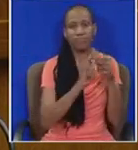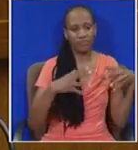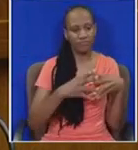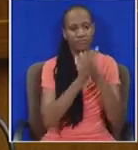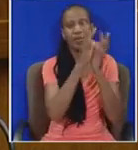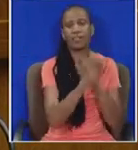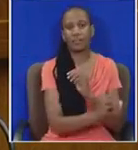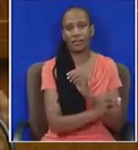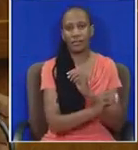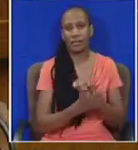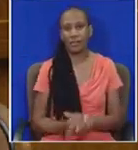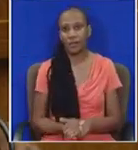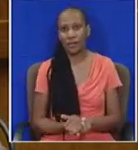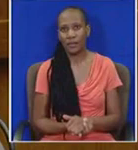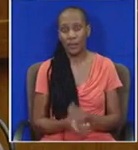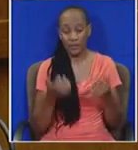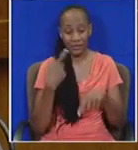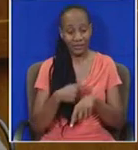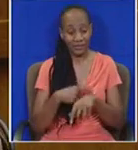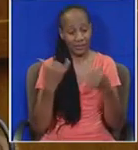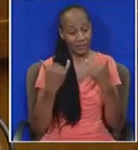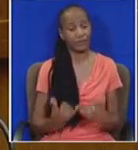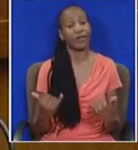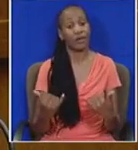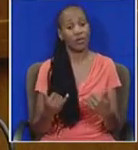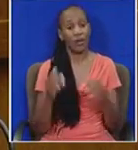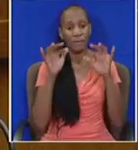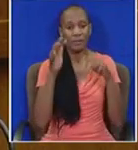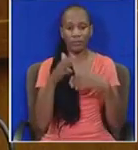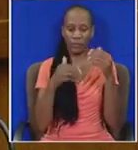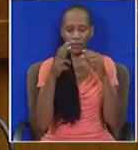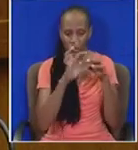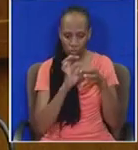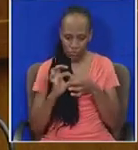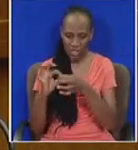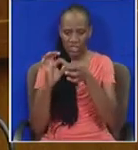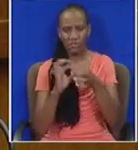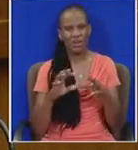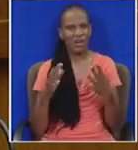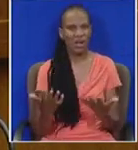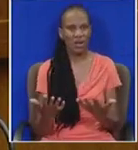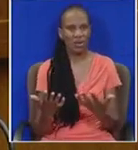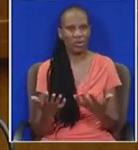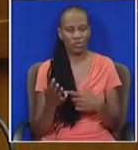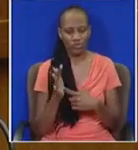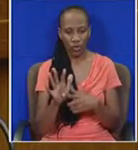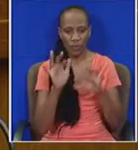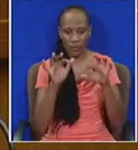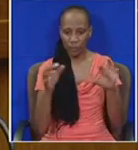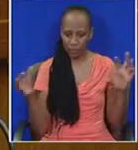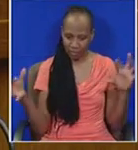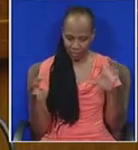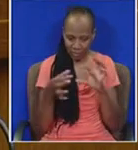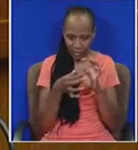But the modern era of human relationship roots the growth of human bond